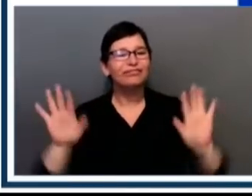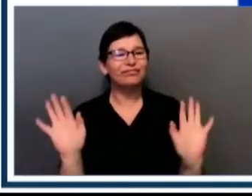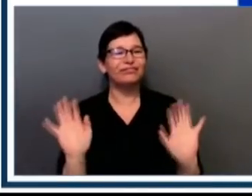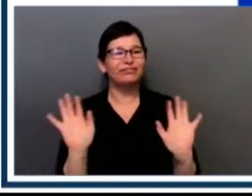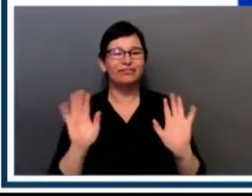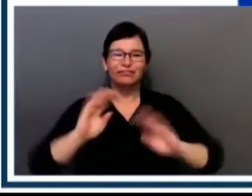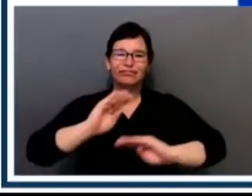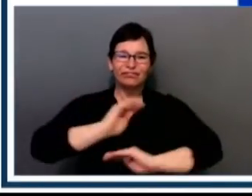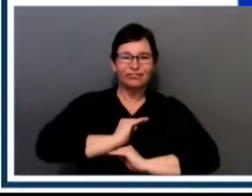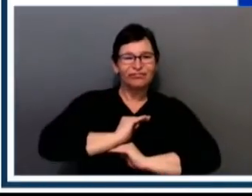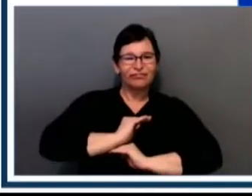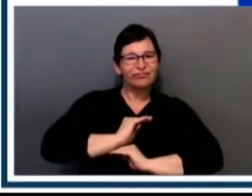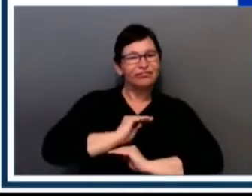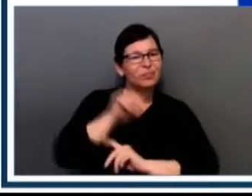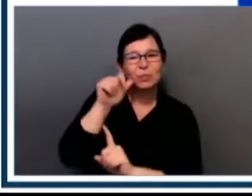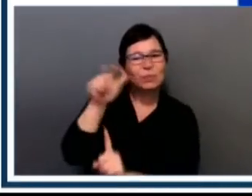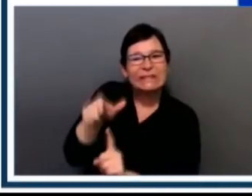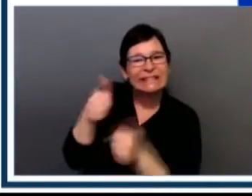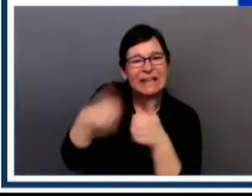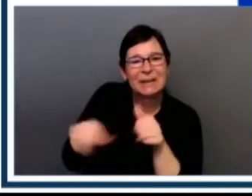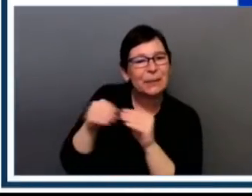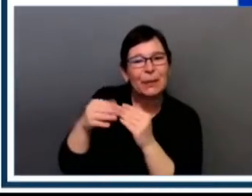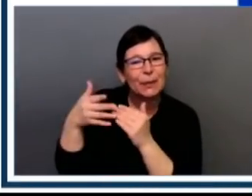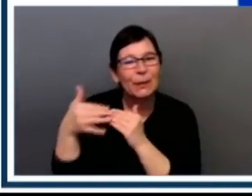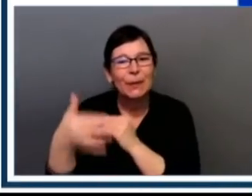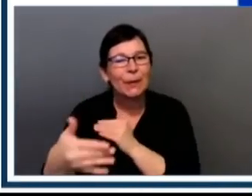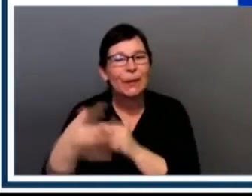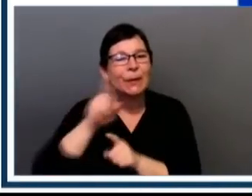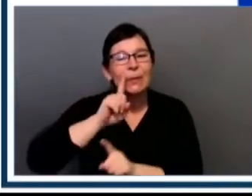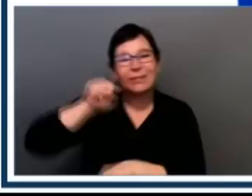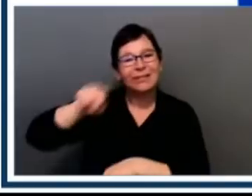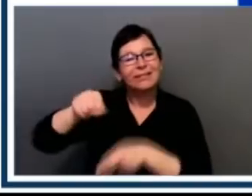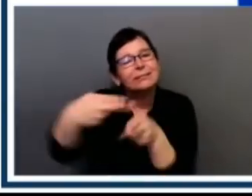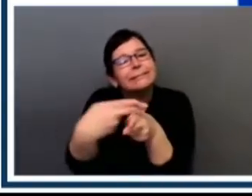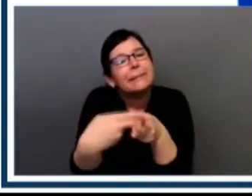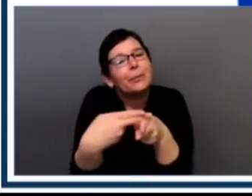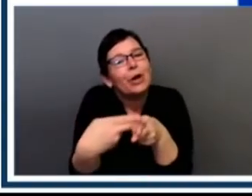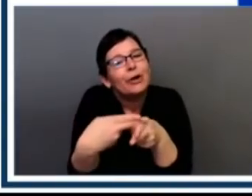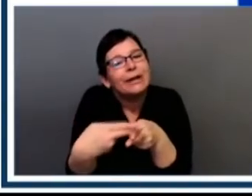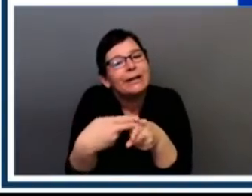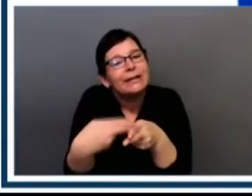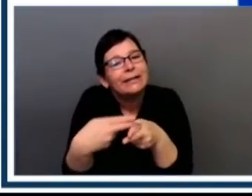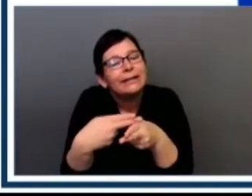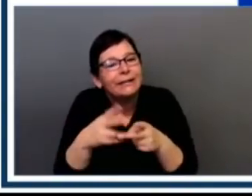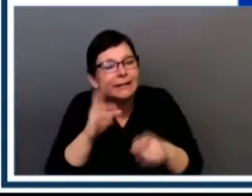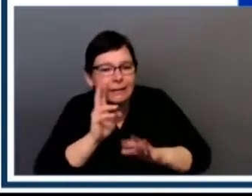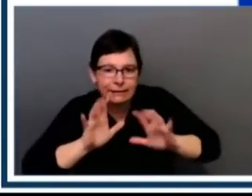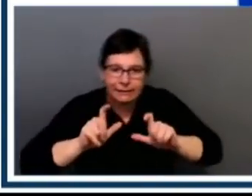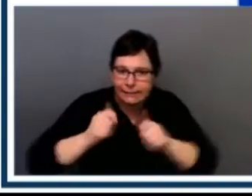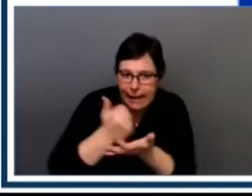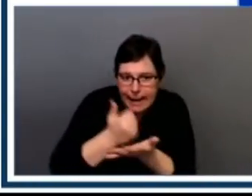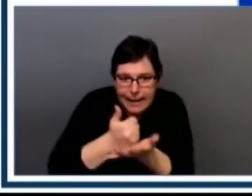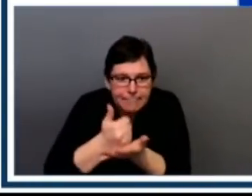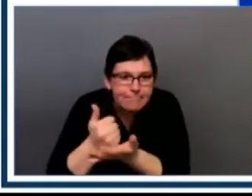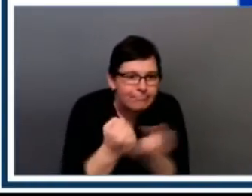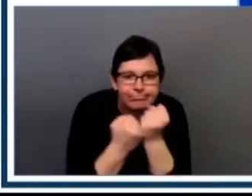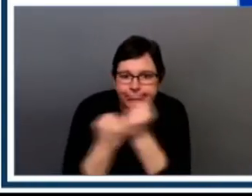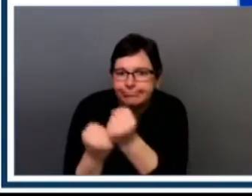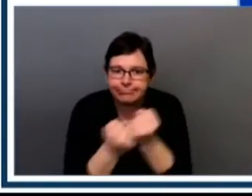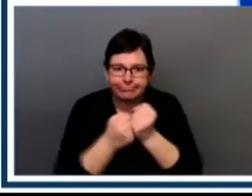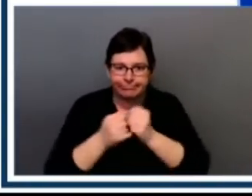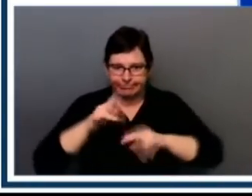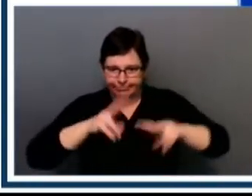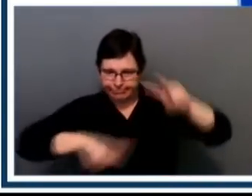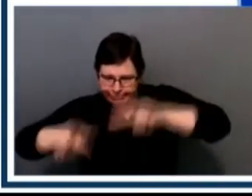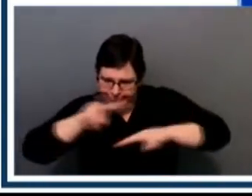COVID. There is less uncertainty now. Vaccination rates are high. Access to vaccines is not an issue. We can